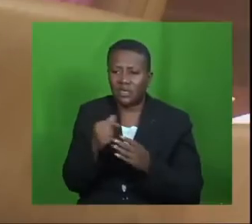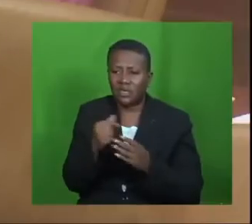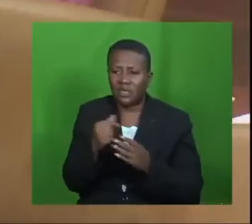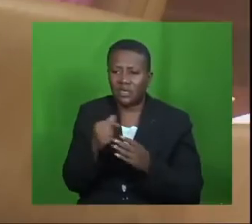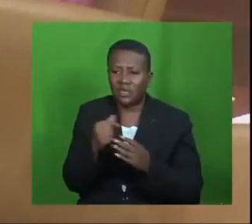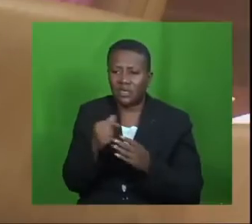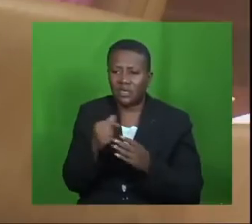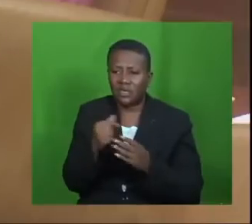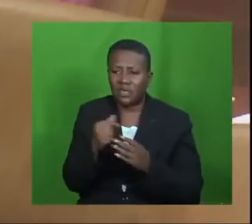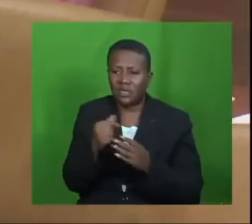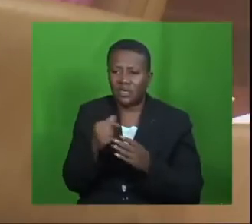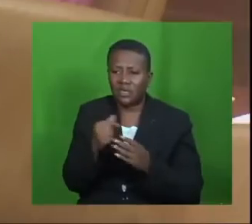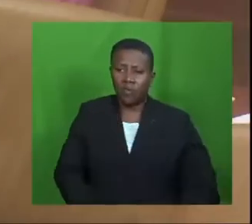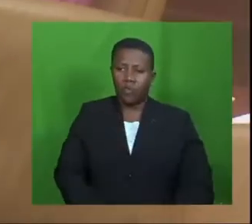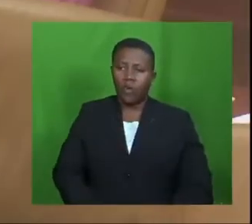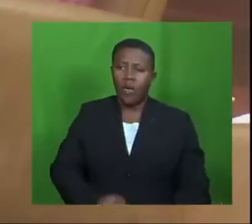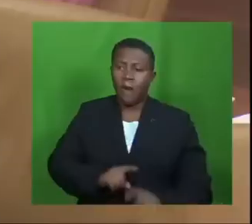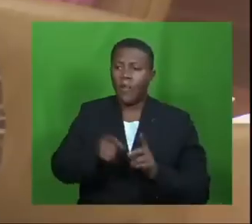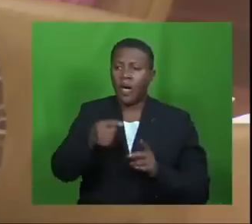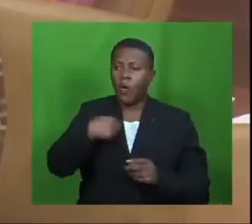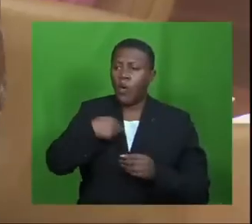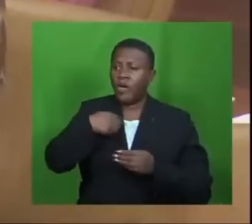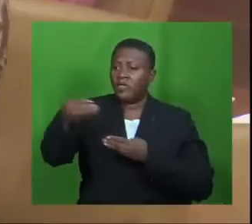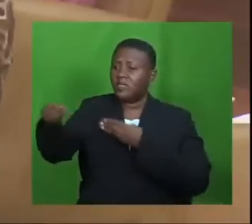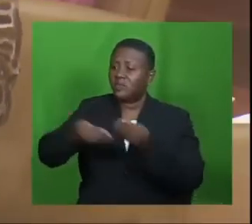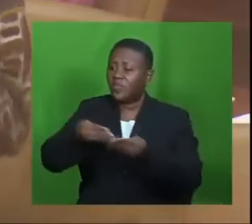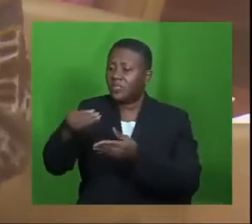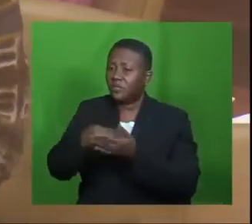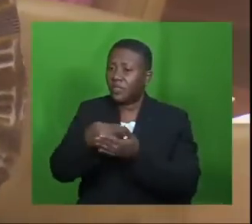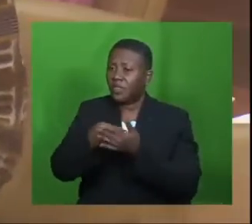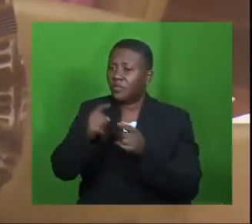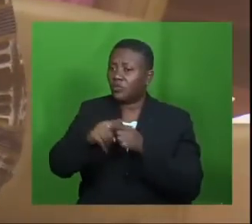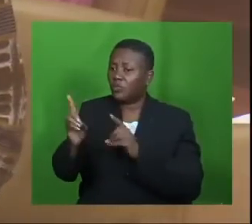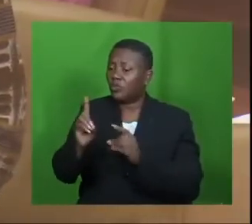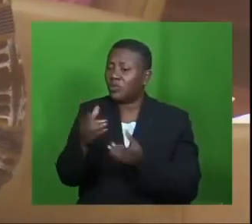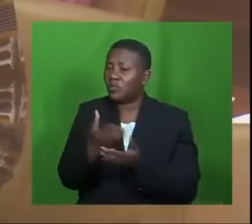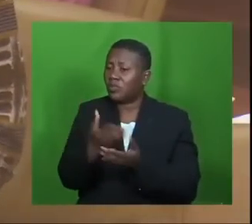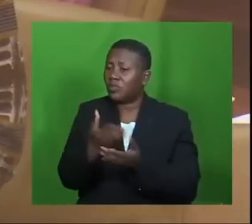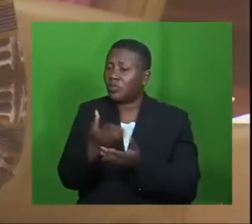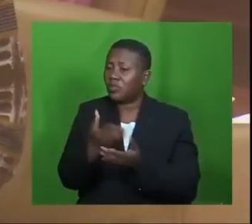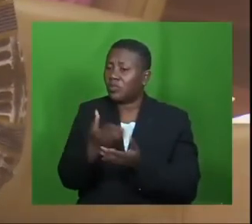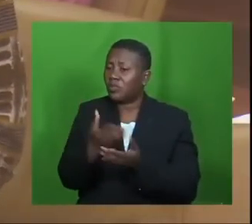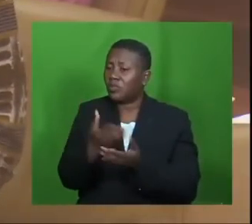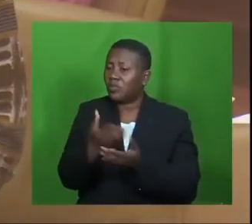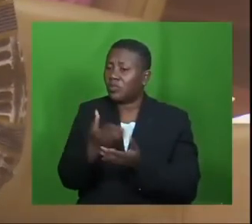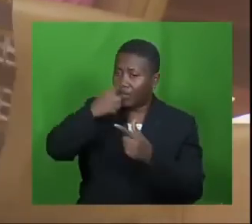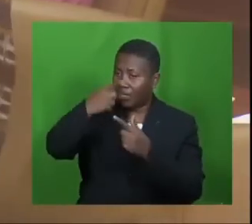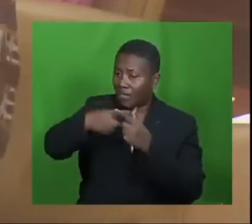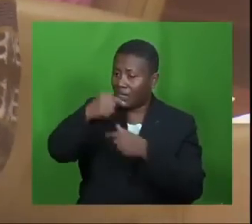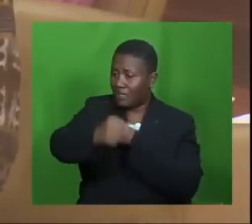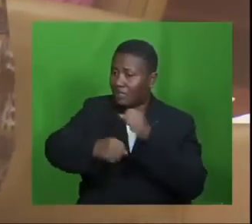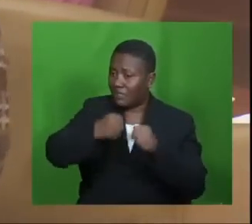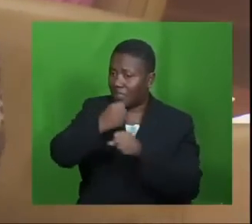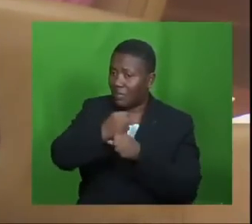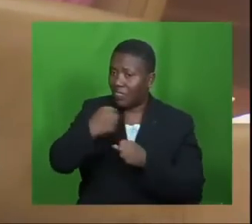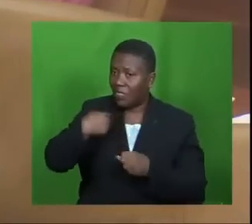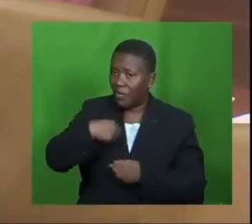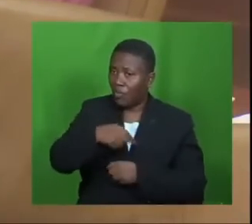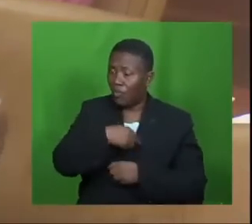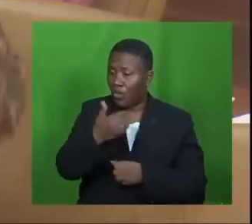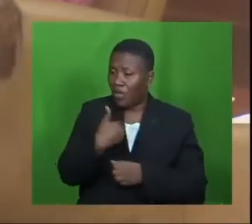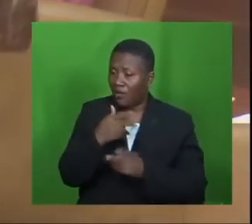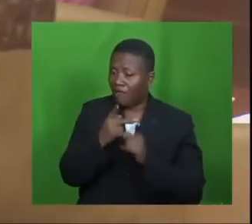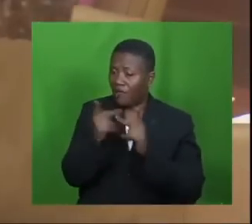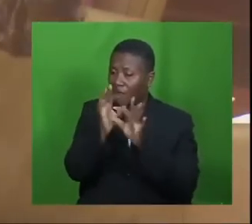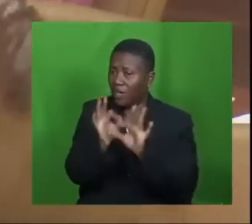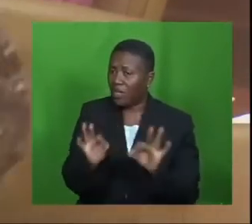okay. But say, going forward to send in their honor, when not too long from now, we are going to host very critical and important